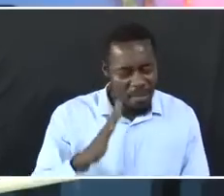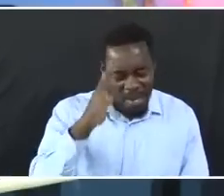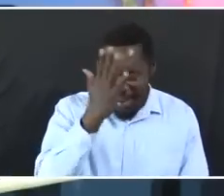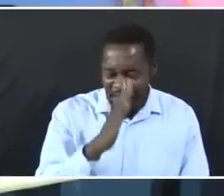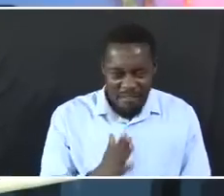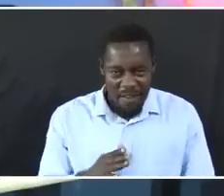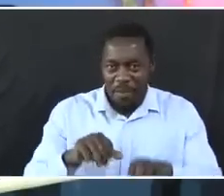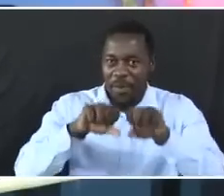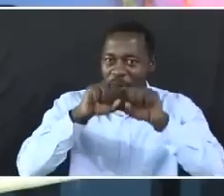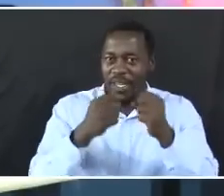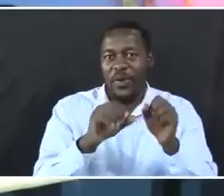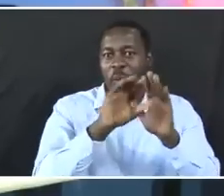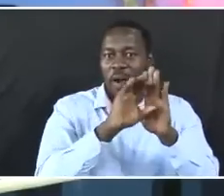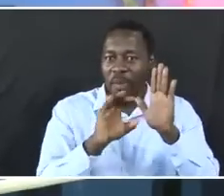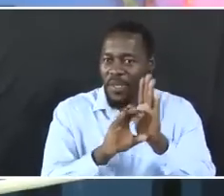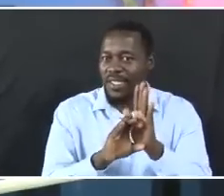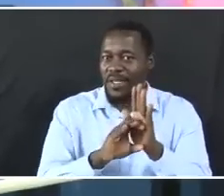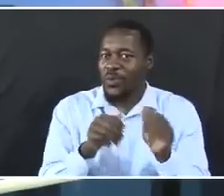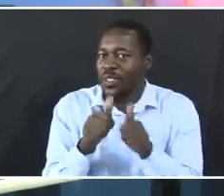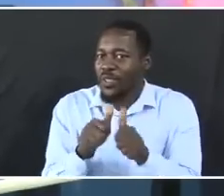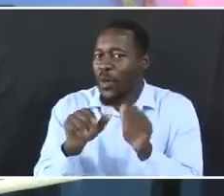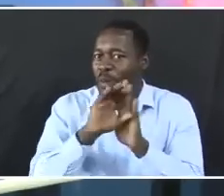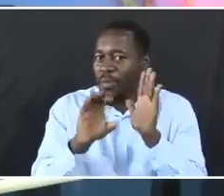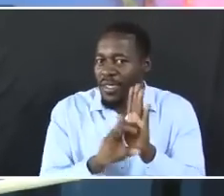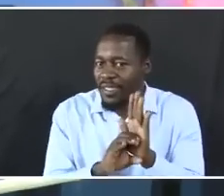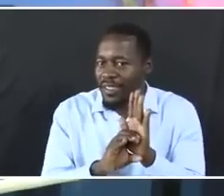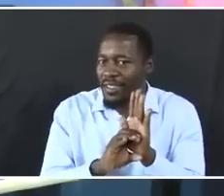thought in my mind?